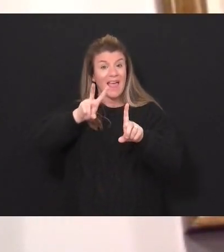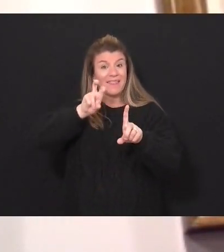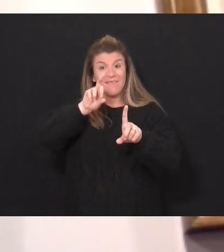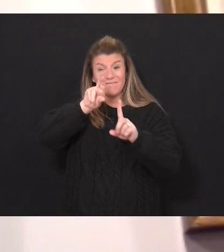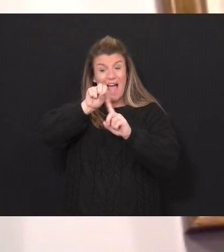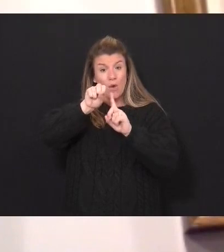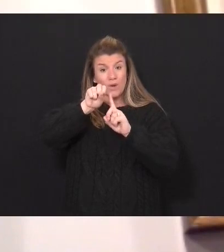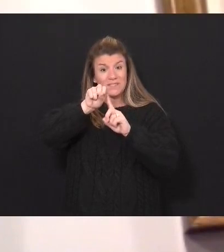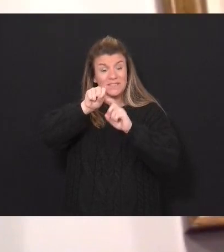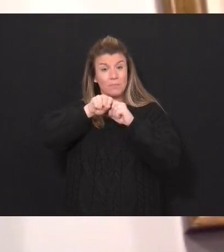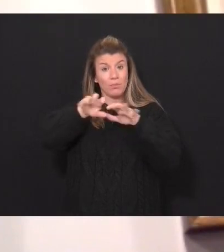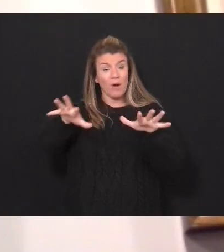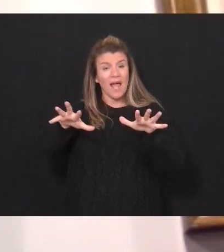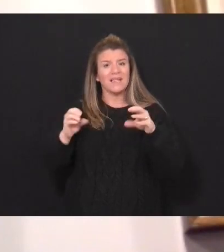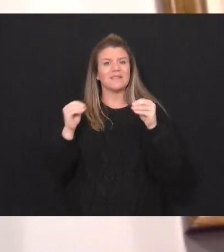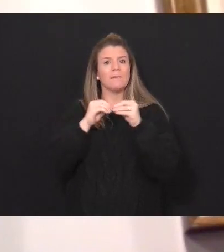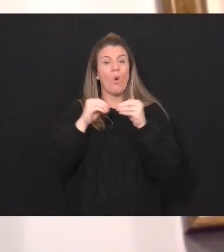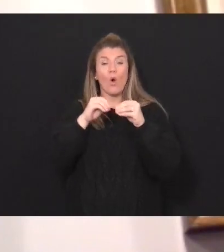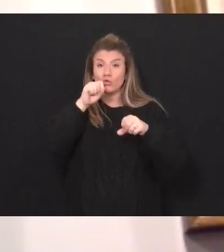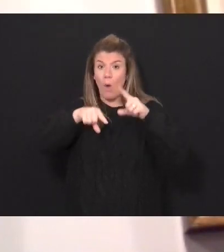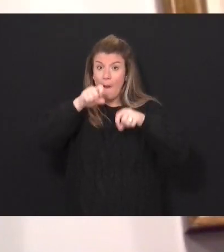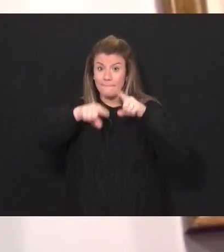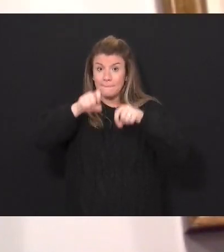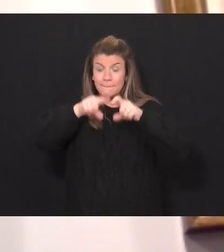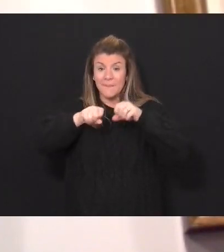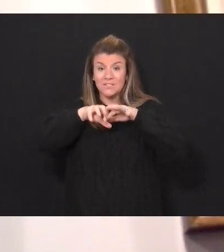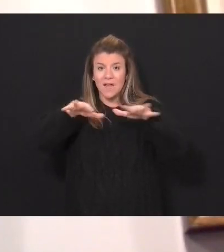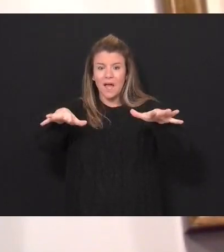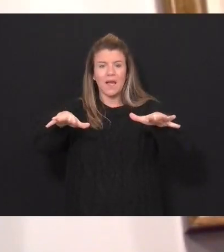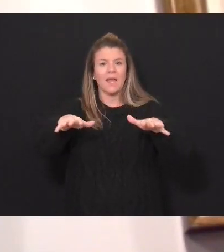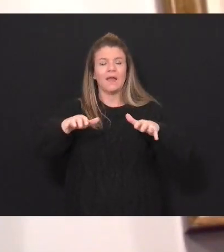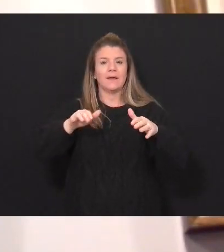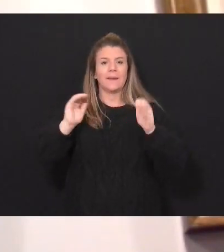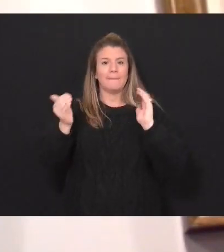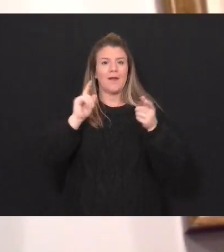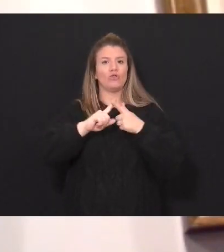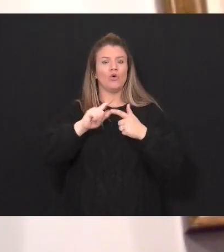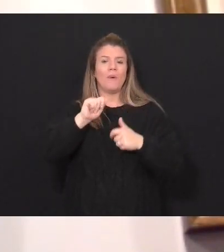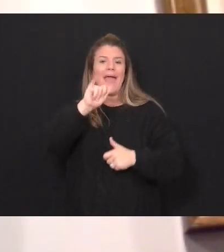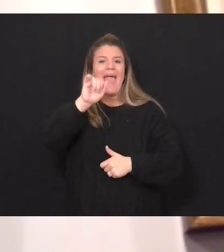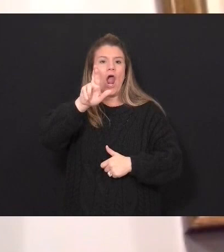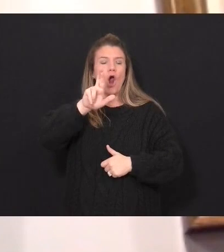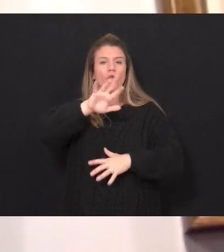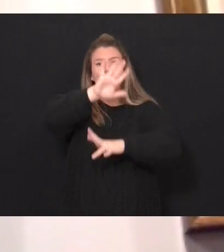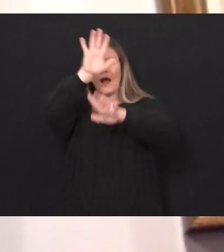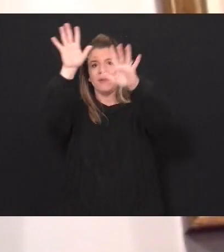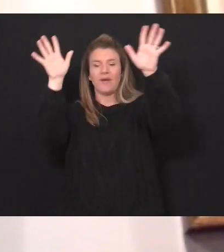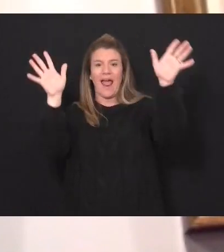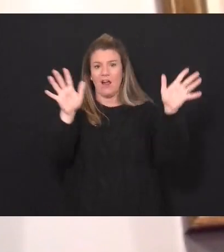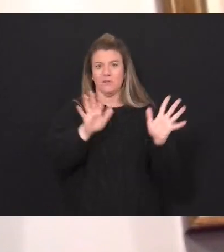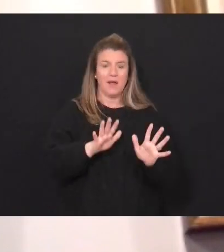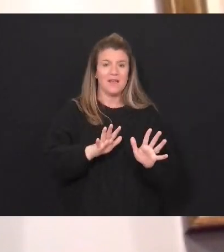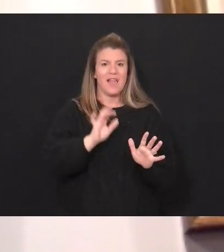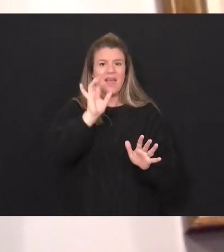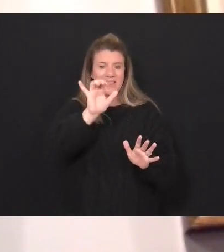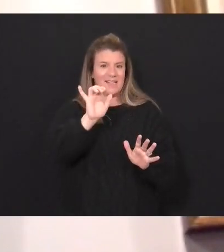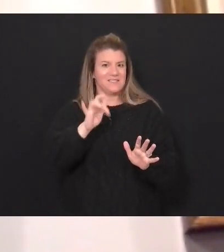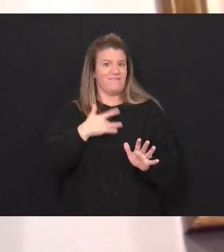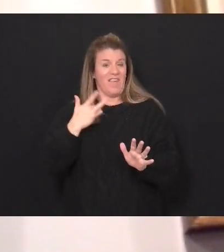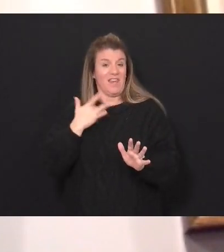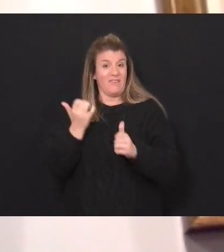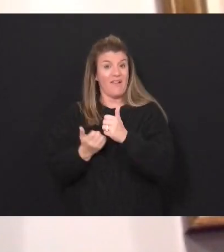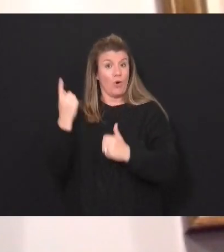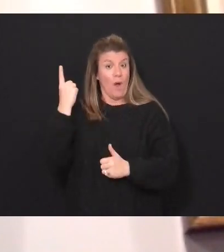more droplet generated than it is aerosolized. At least I think that's the thinking of most everyone. And